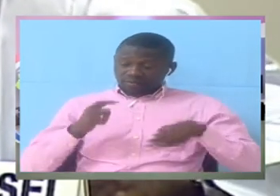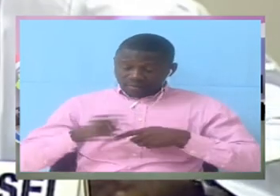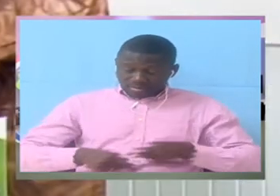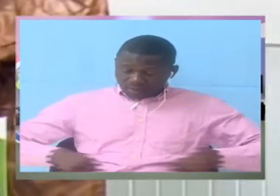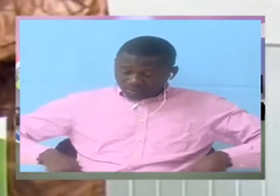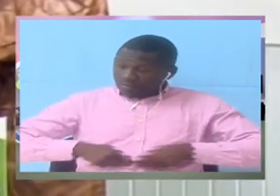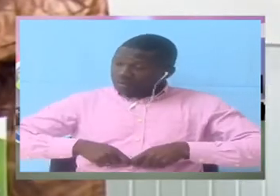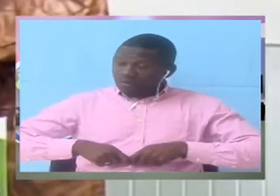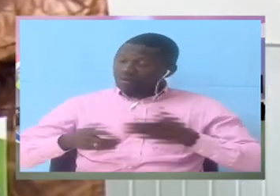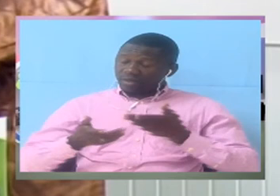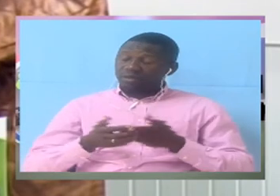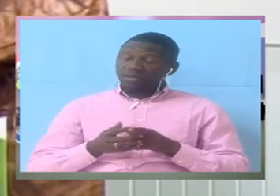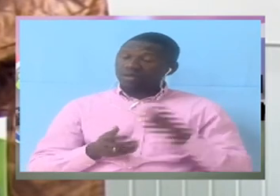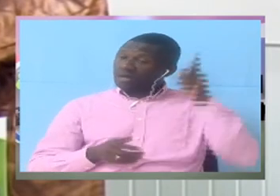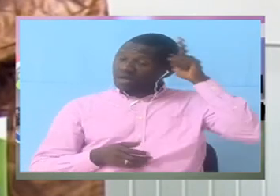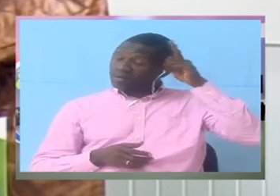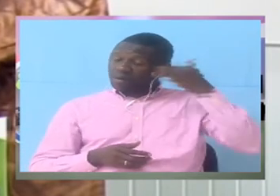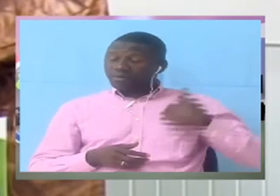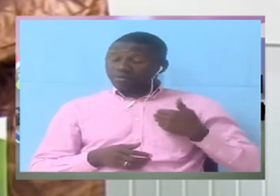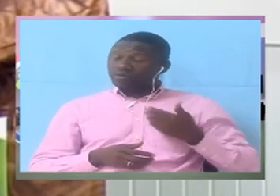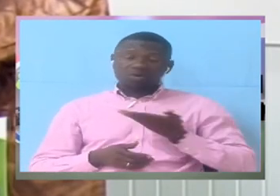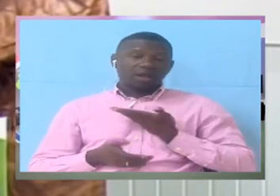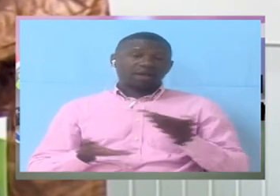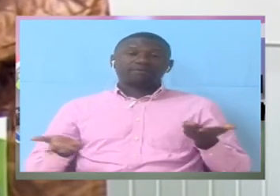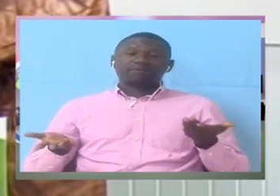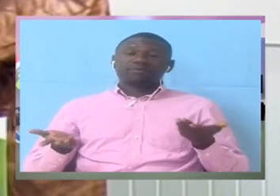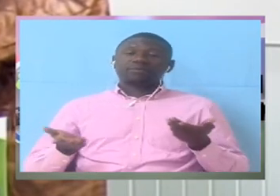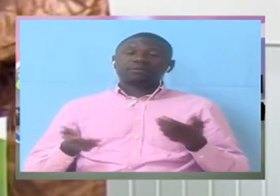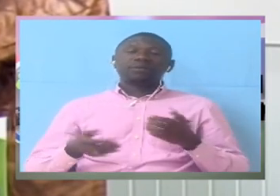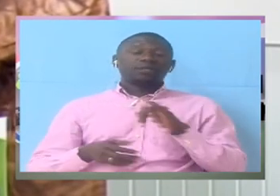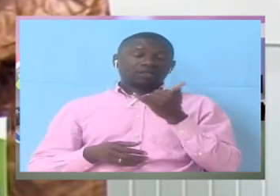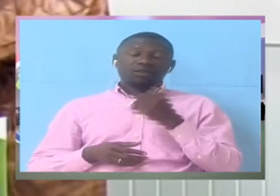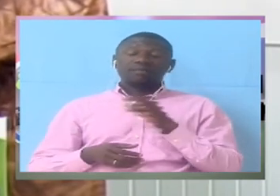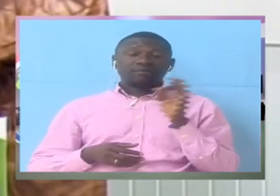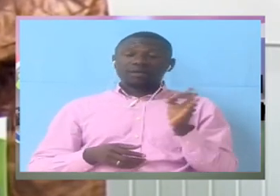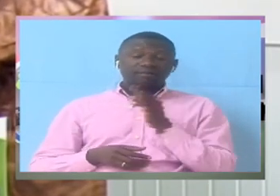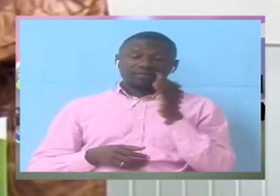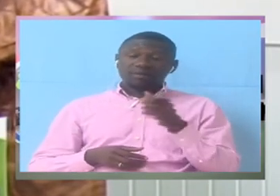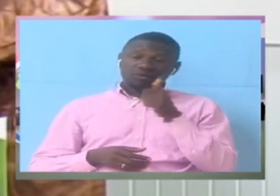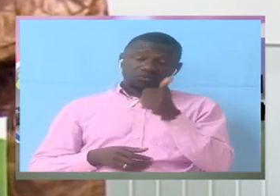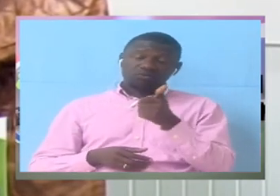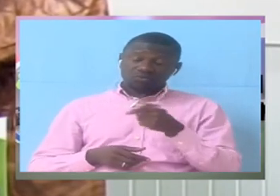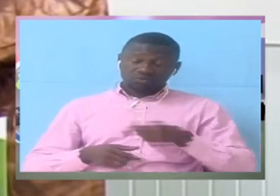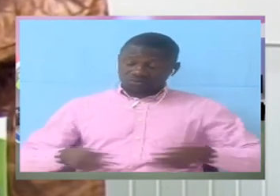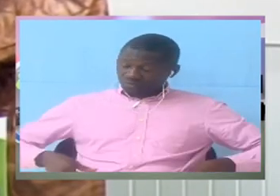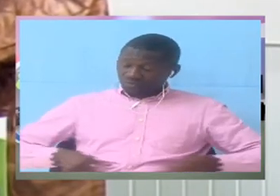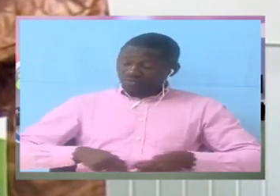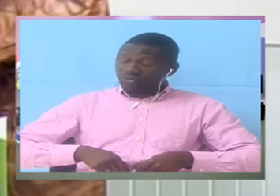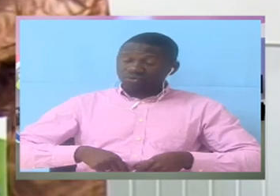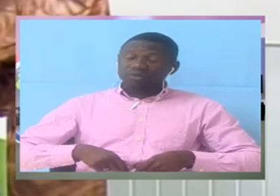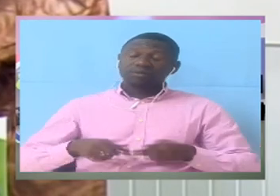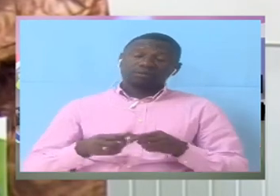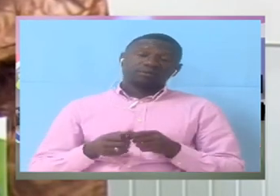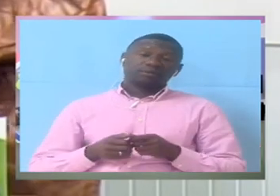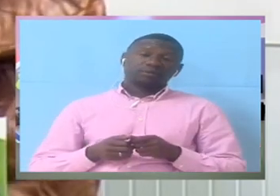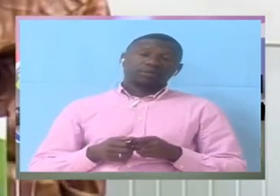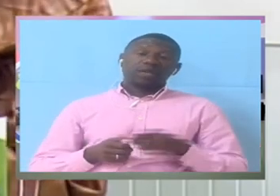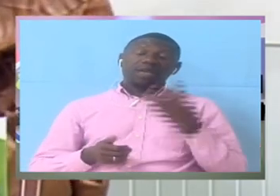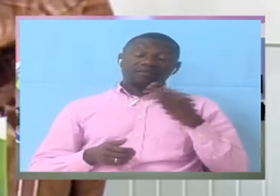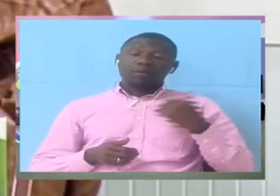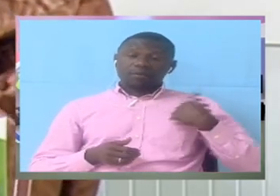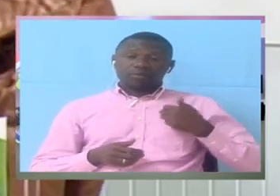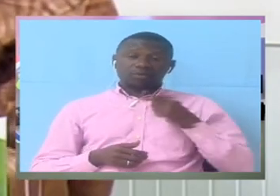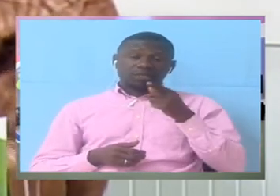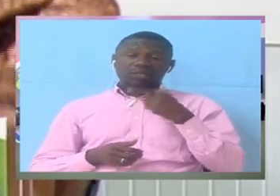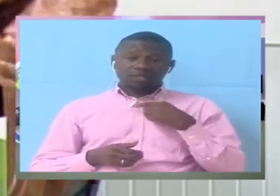have. Yes, you have very, very good judges. If somebody tells you, you might deny